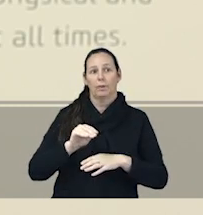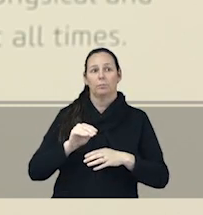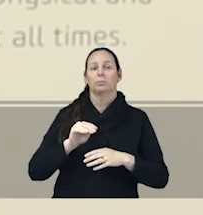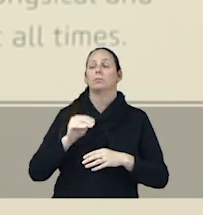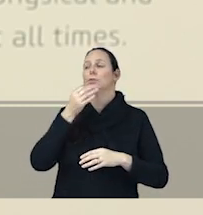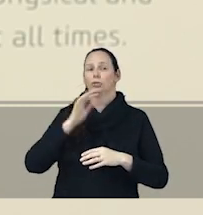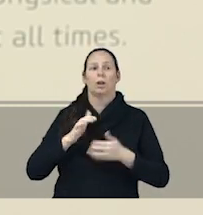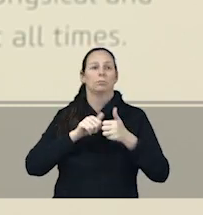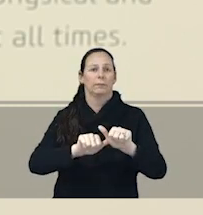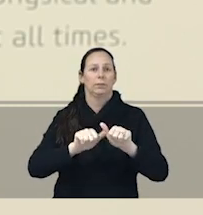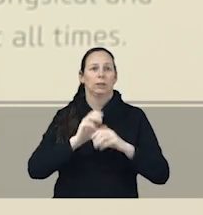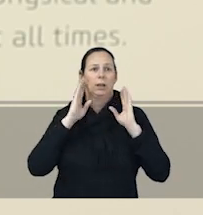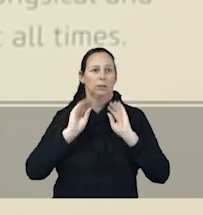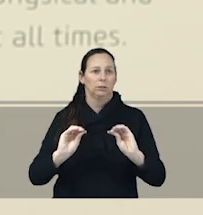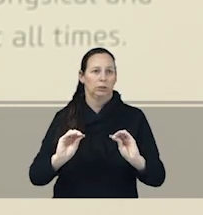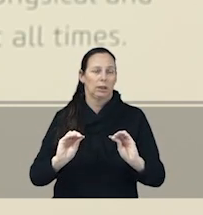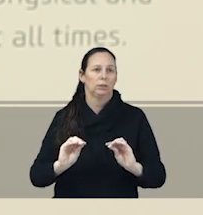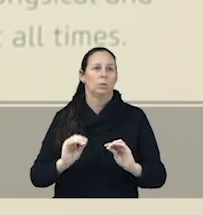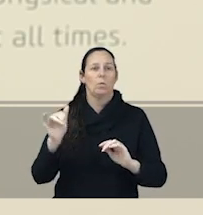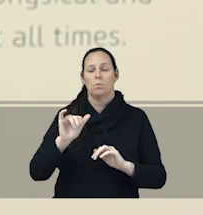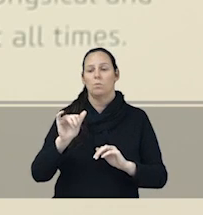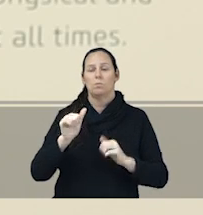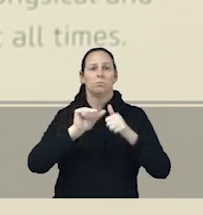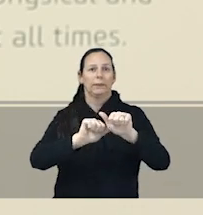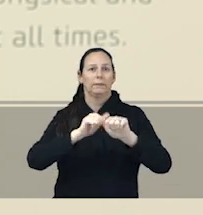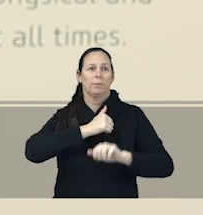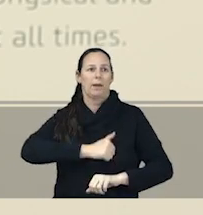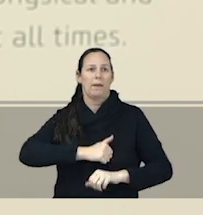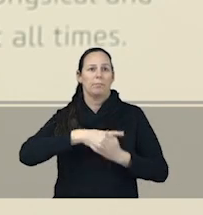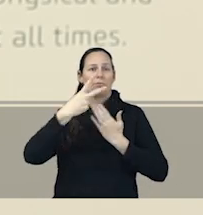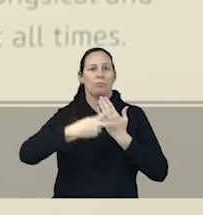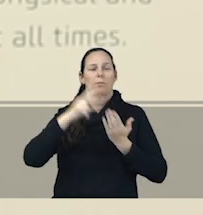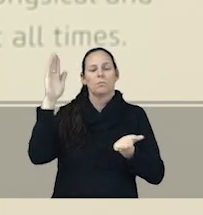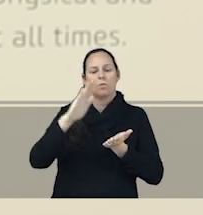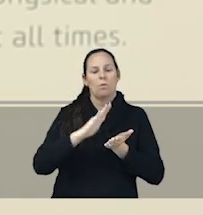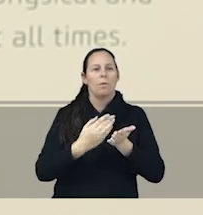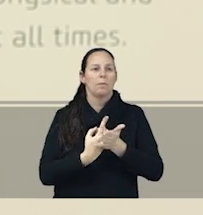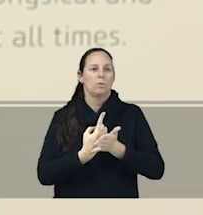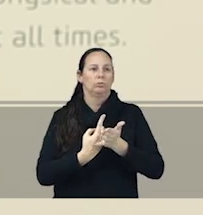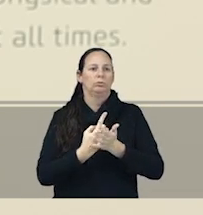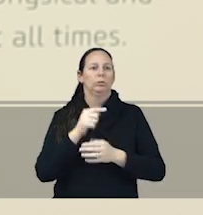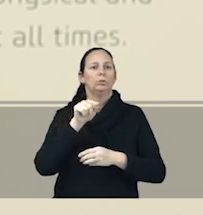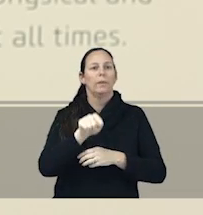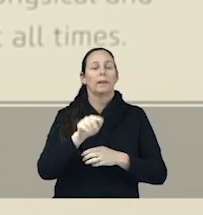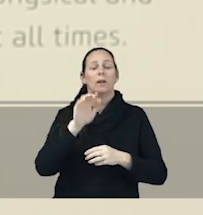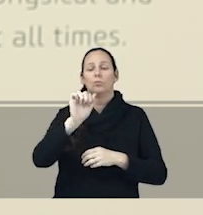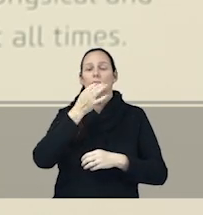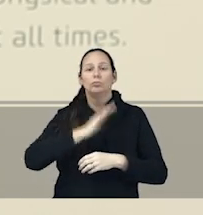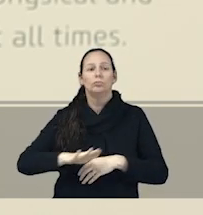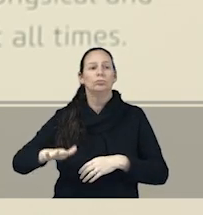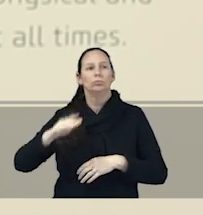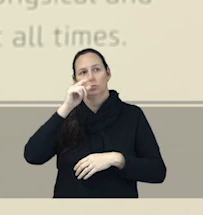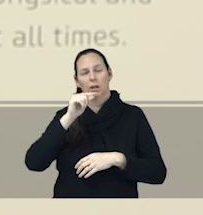taking the time to teach the children child prevention education or the protective behaviours program to lower the